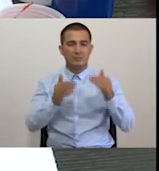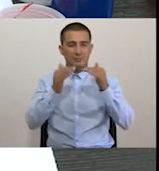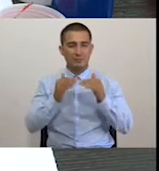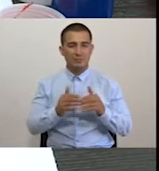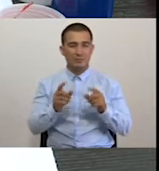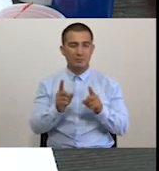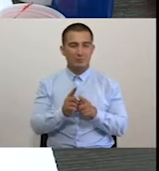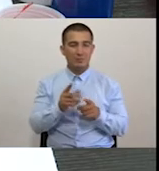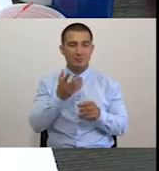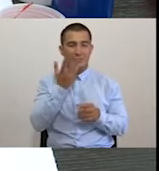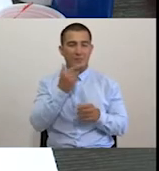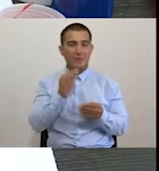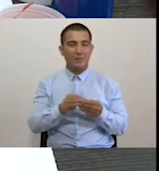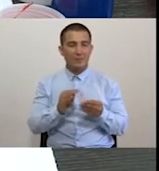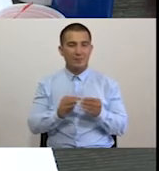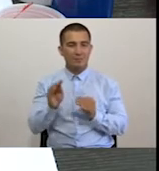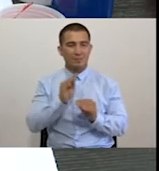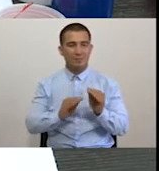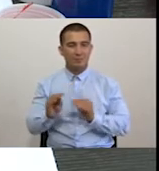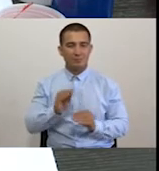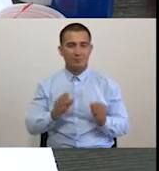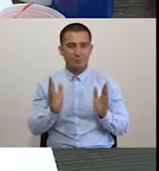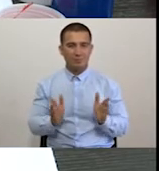Paslarga ham biroz shu rangdan kiritib olamiz.